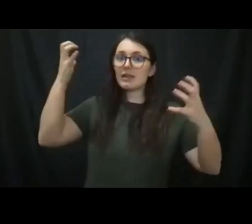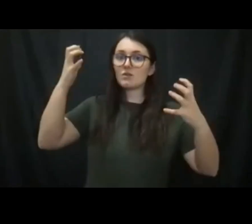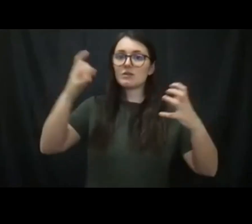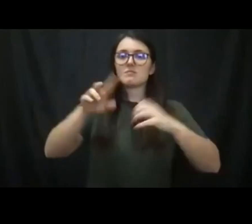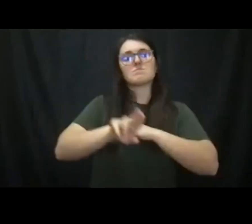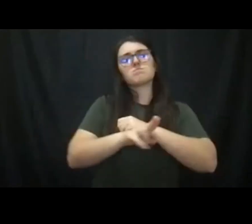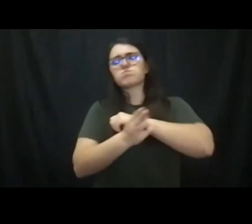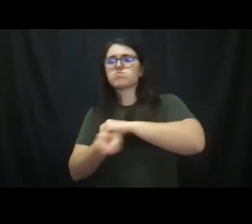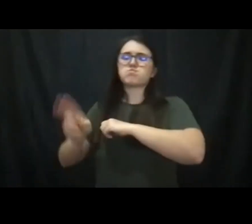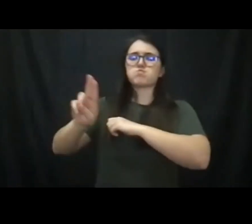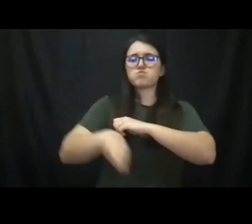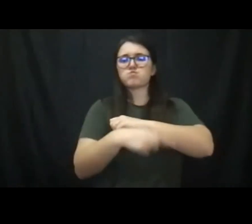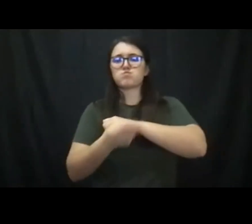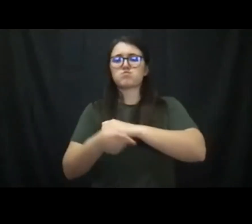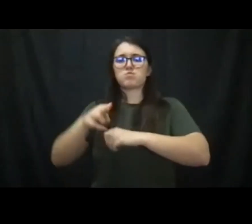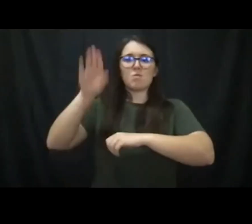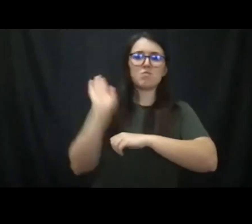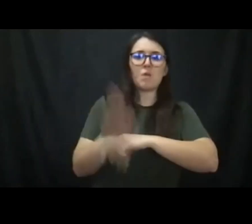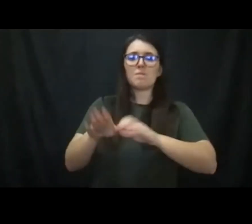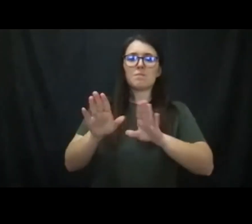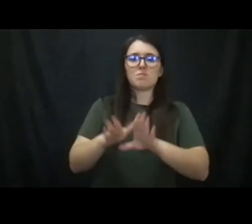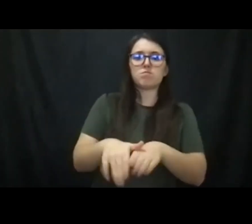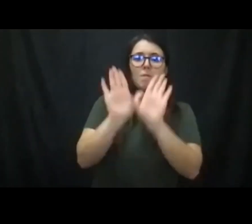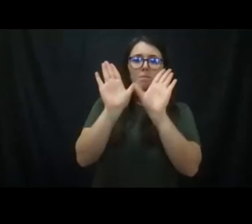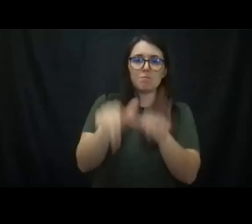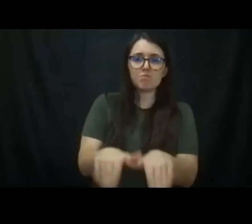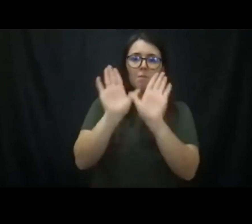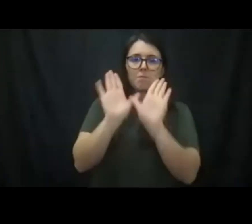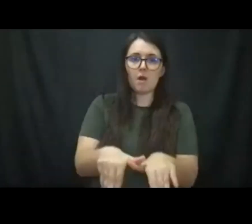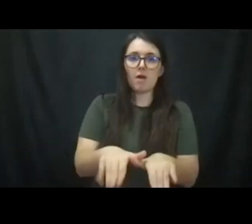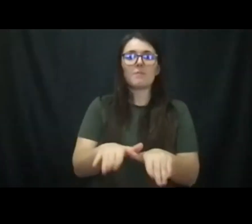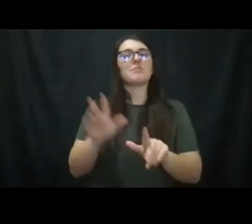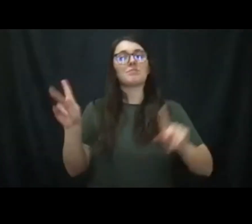and thrashed his great tail. People stopped banging the pipes.